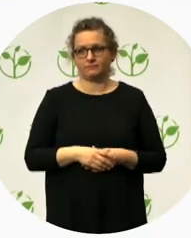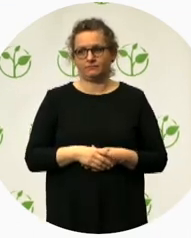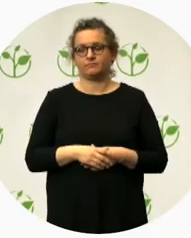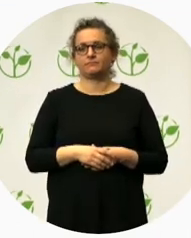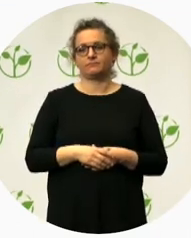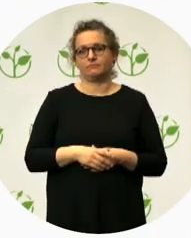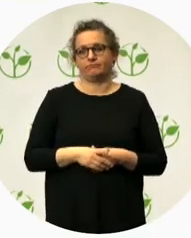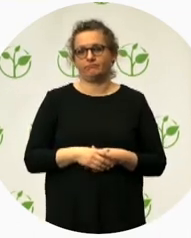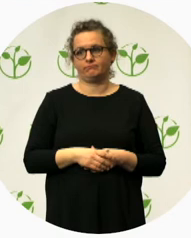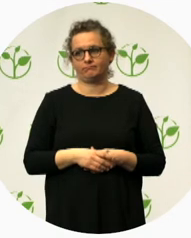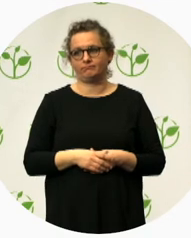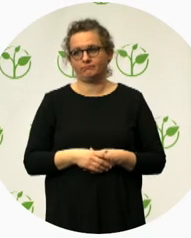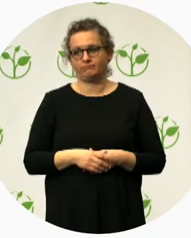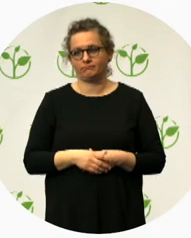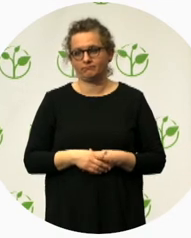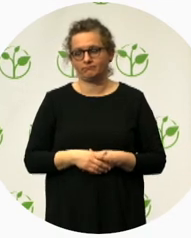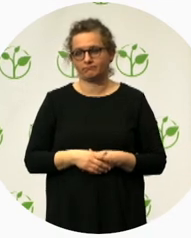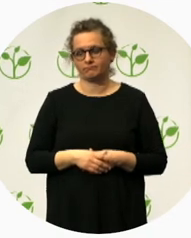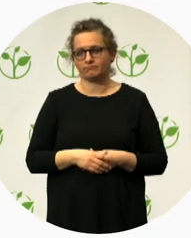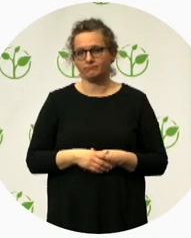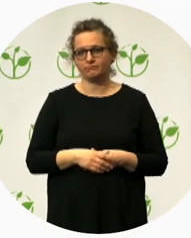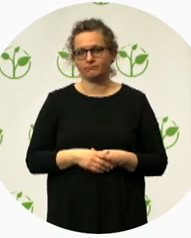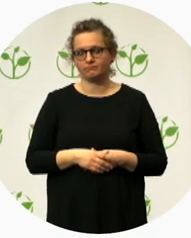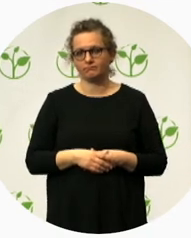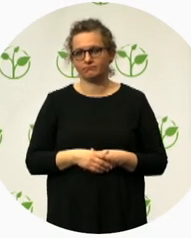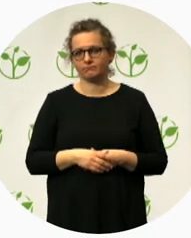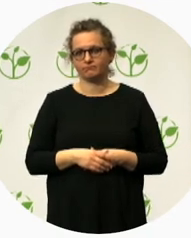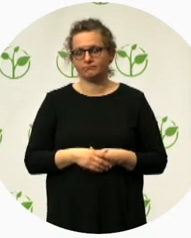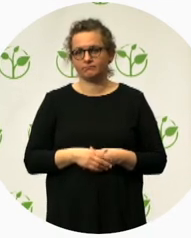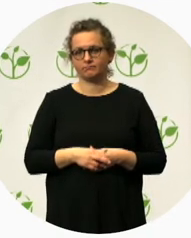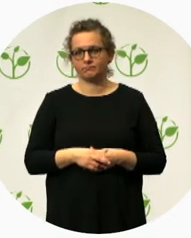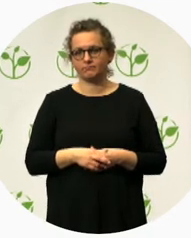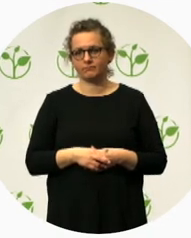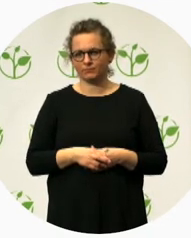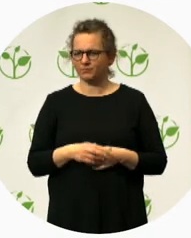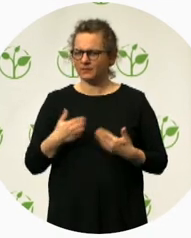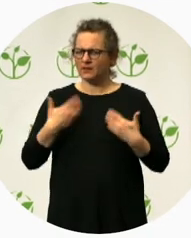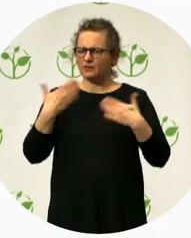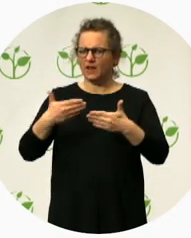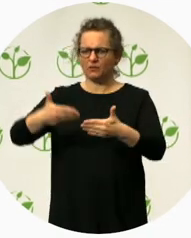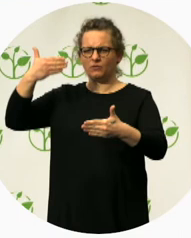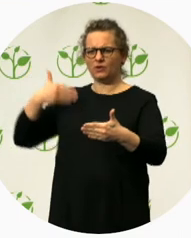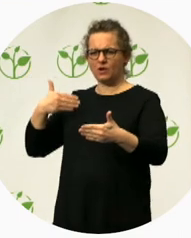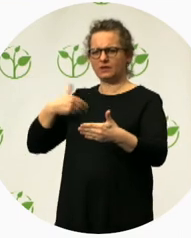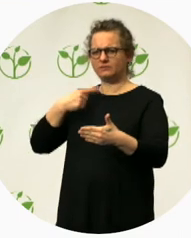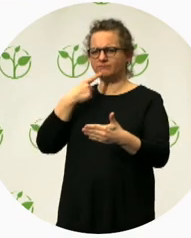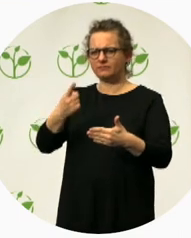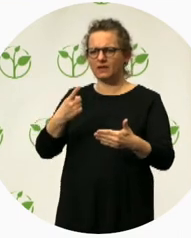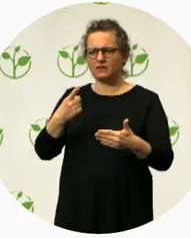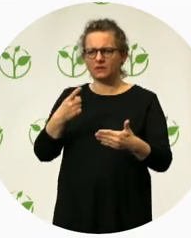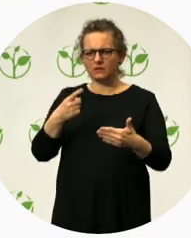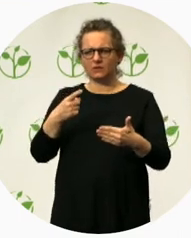bit into what you were talking about earlier, David. And it's this whole natural user interface, or what they're